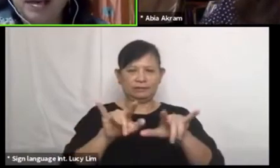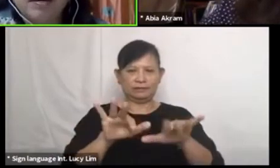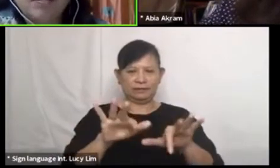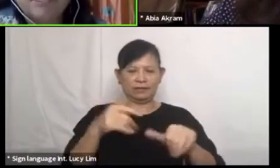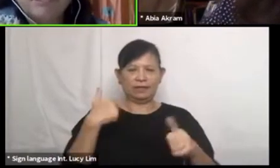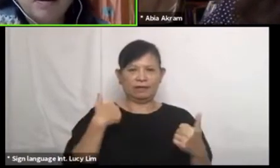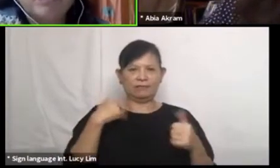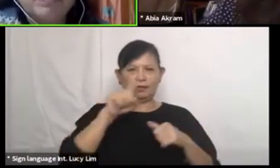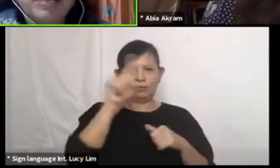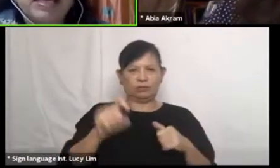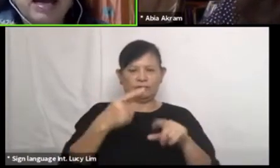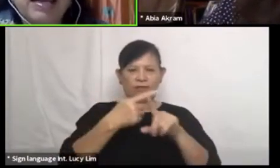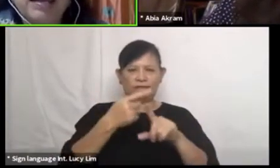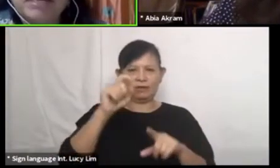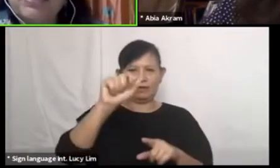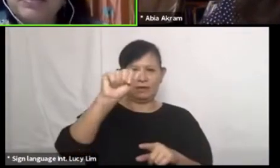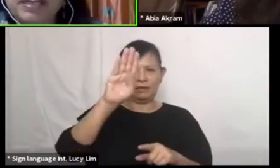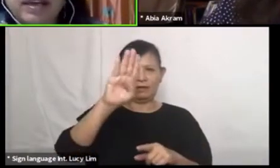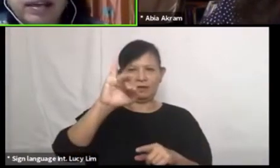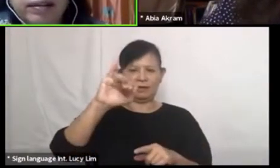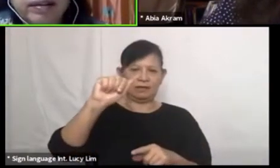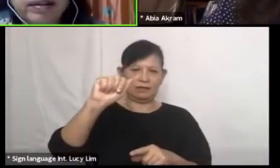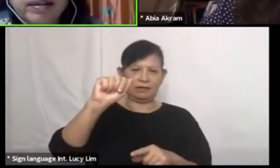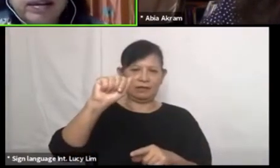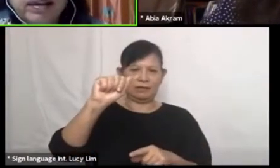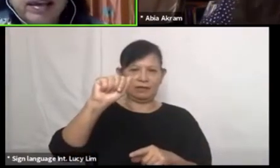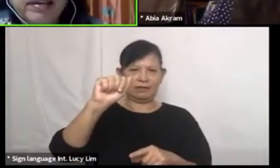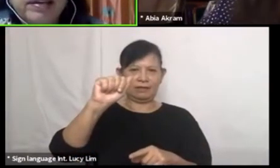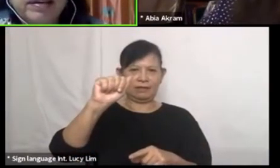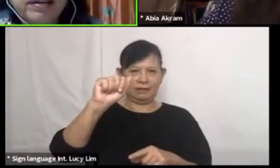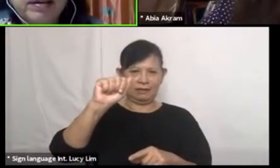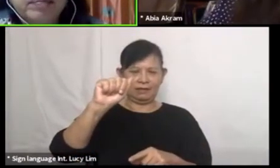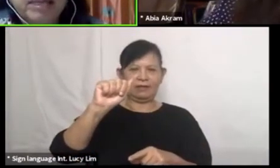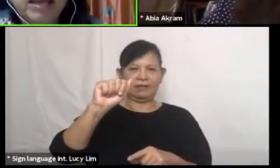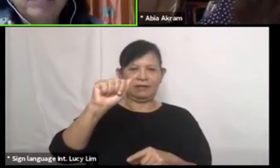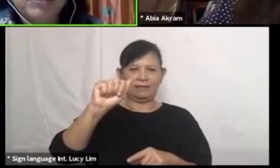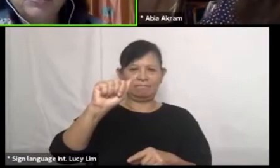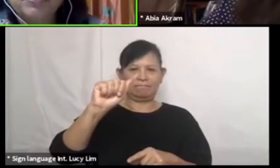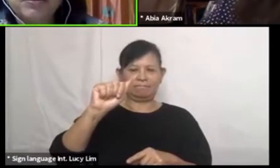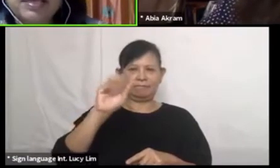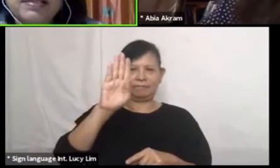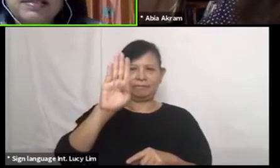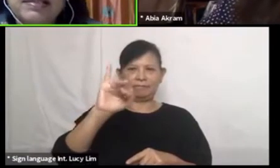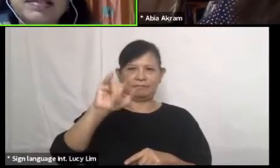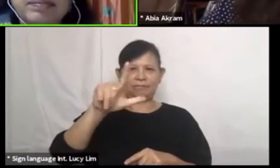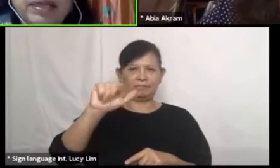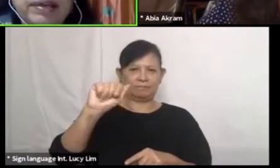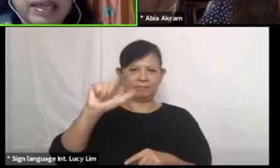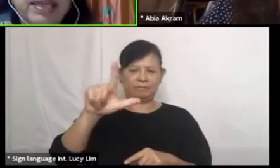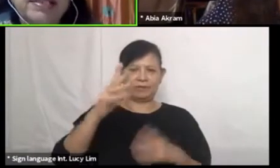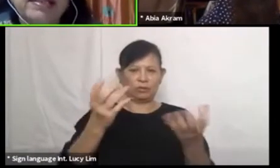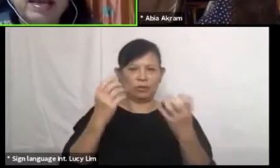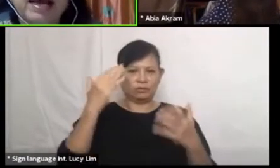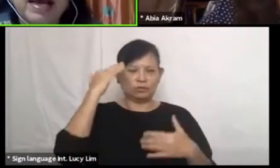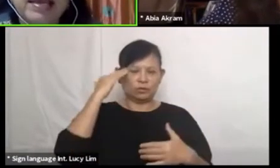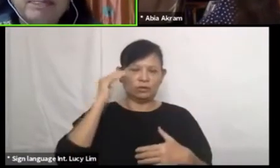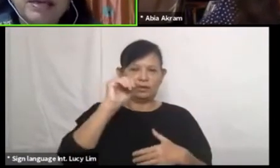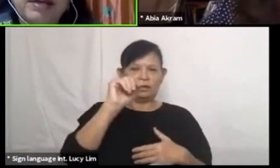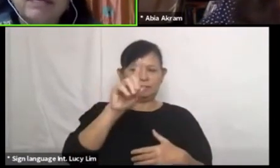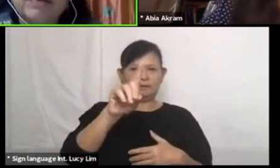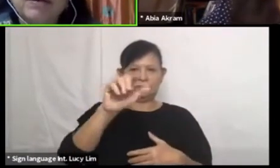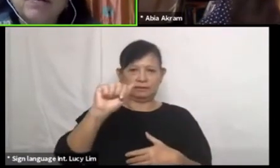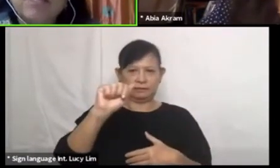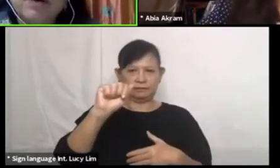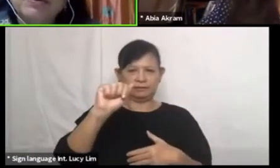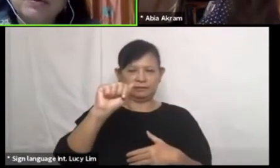Abia from Bilal Ahmed Srinagar. And Bilal wants to know, is the disability agenda high up